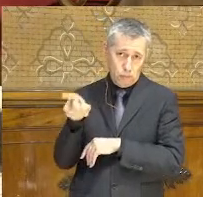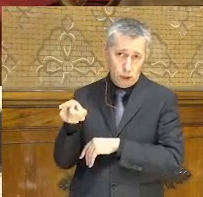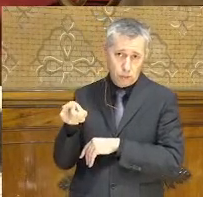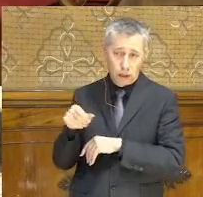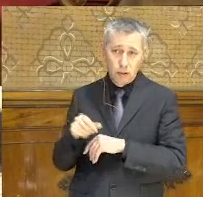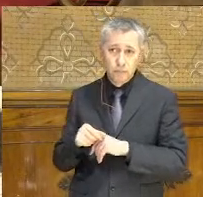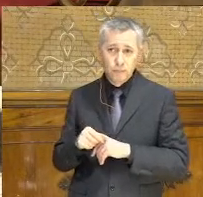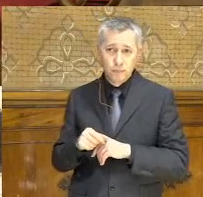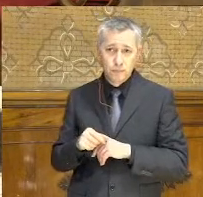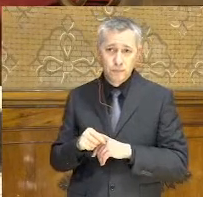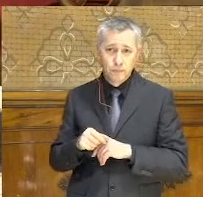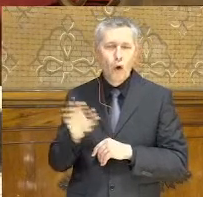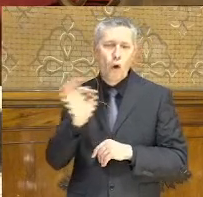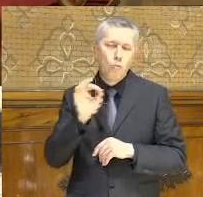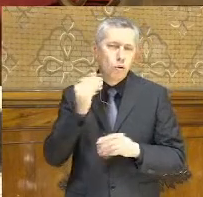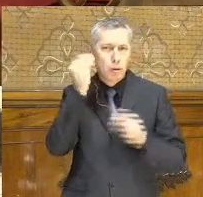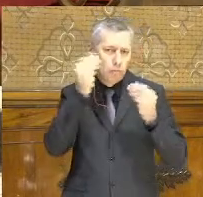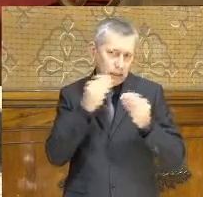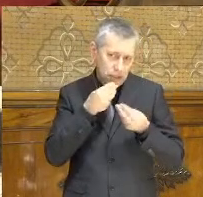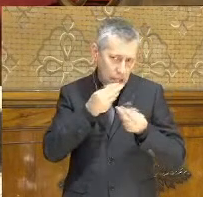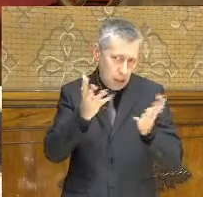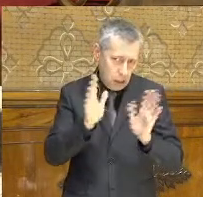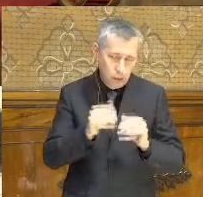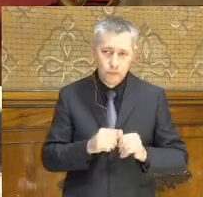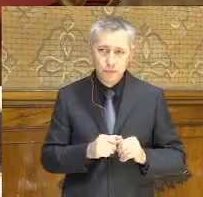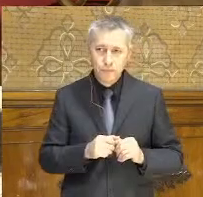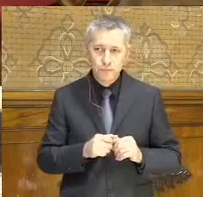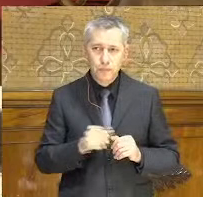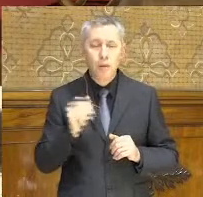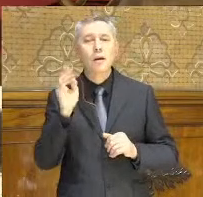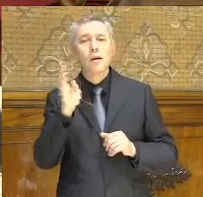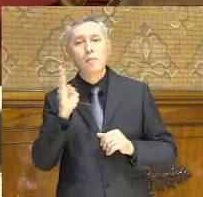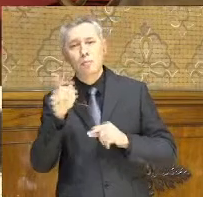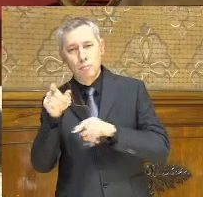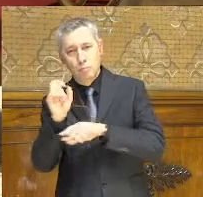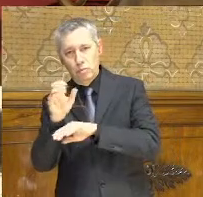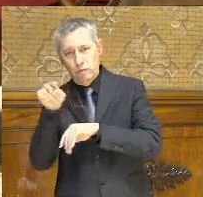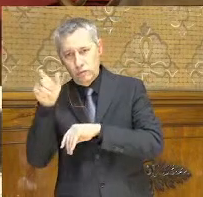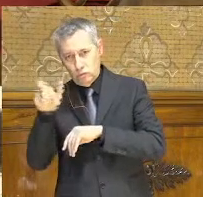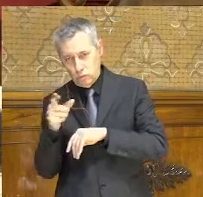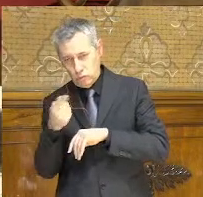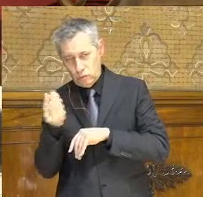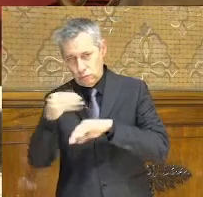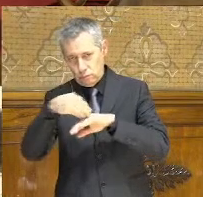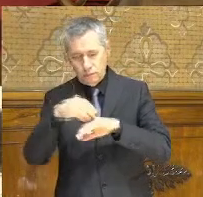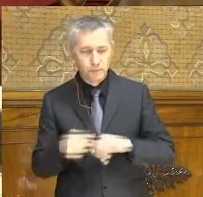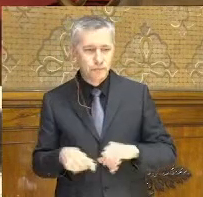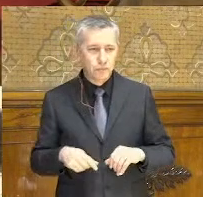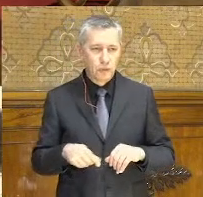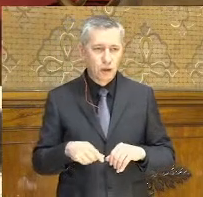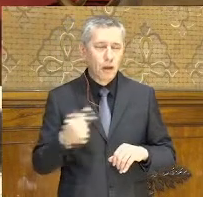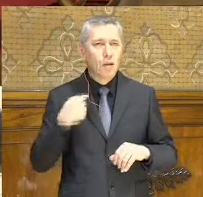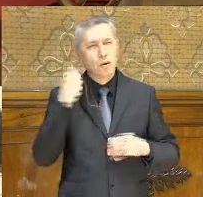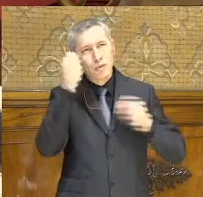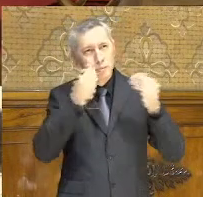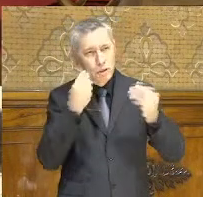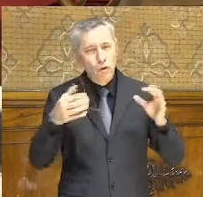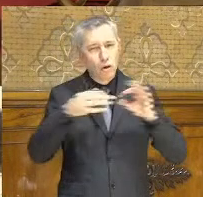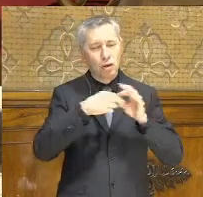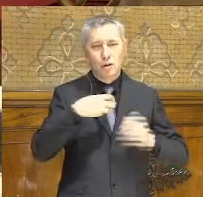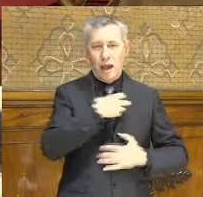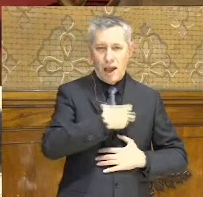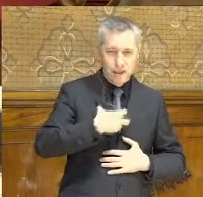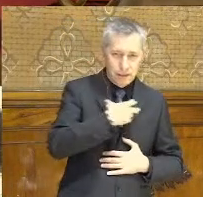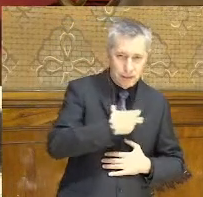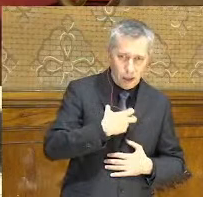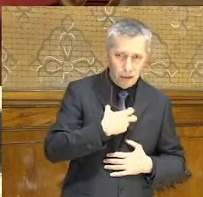Just, yes. So anxiety is not a one-to-one thing. I'm thinking about institutions, how institutions also think about